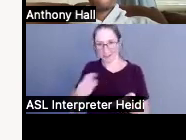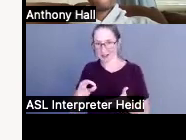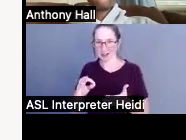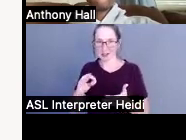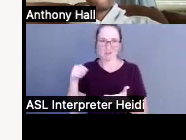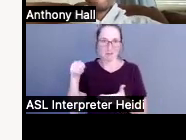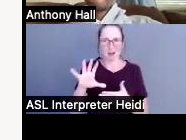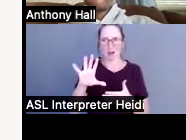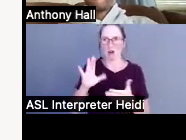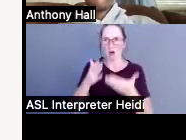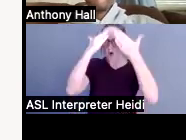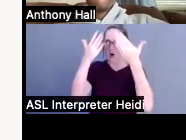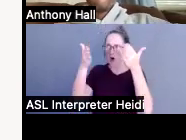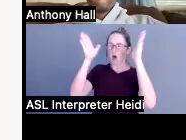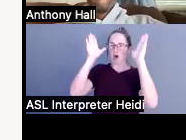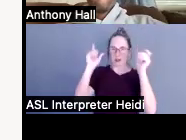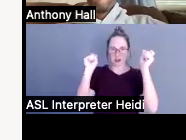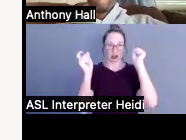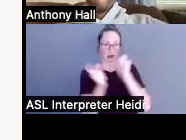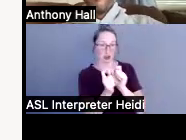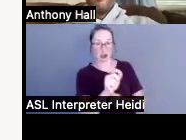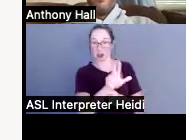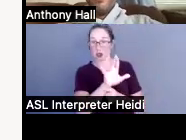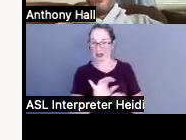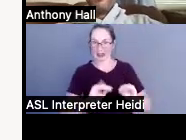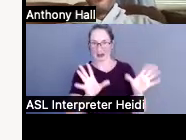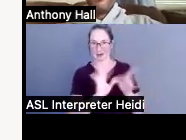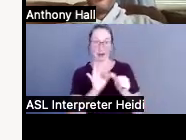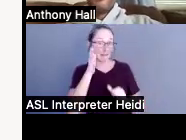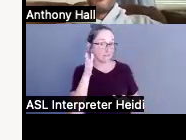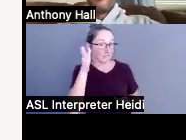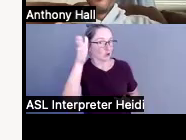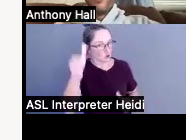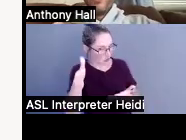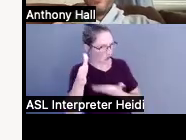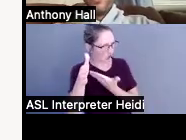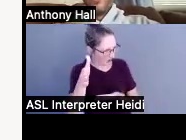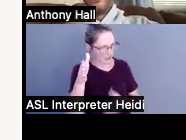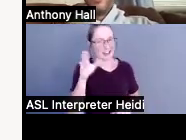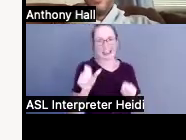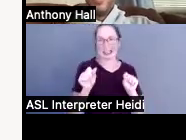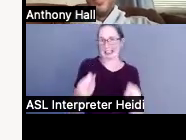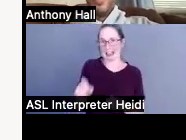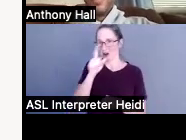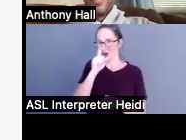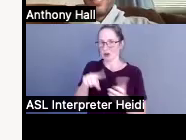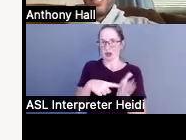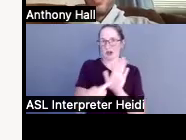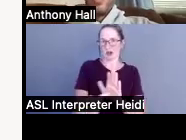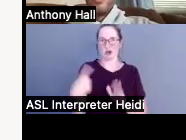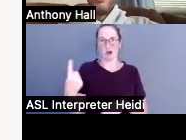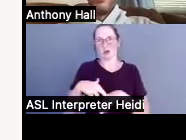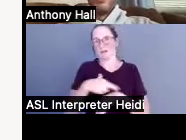minds to a different way. As Tony has clearly stated, the future, and I'm going to always refer to